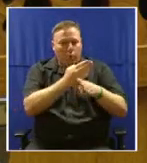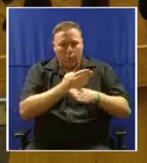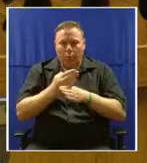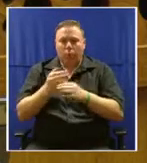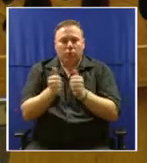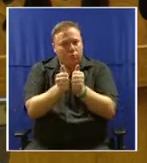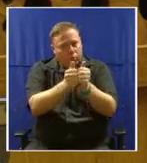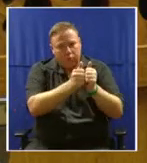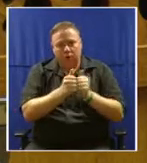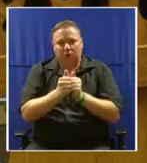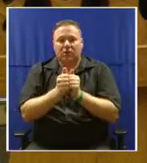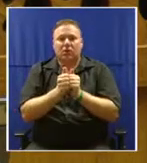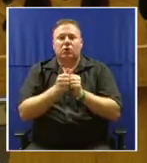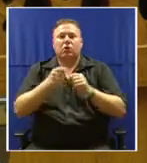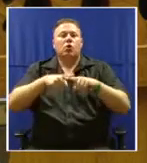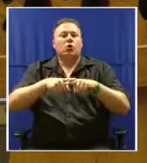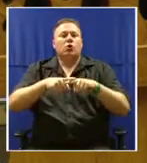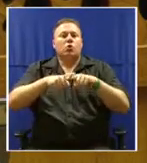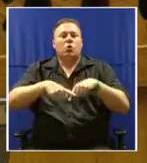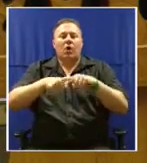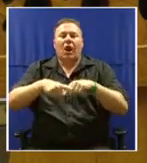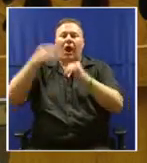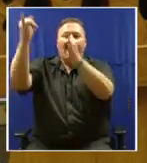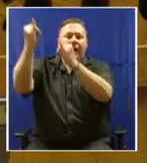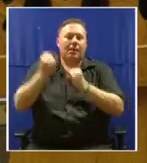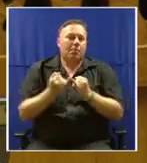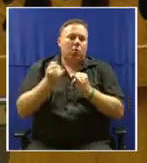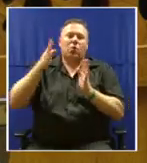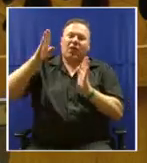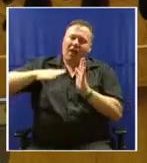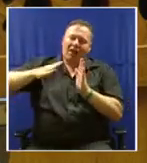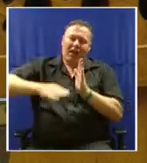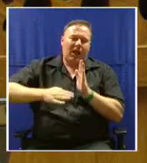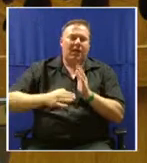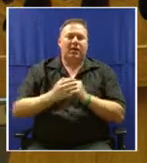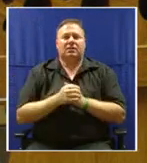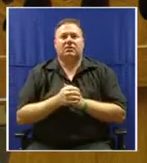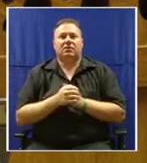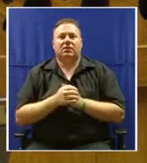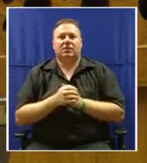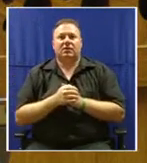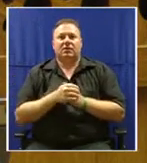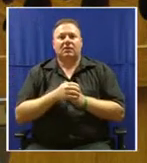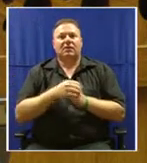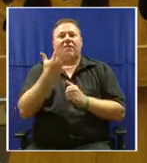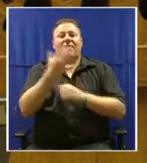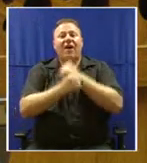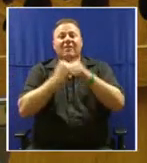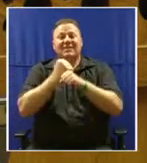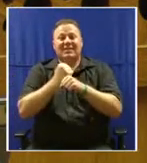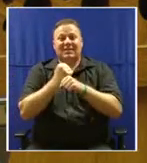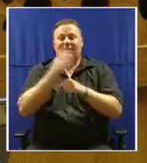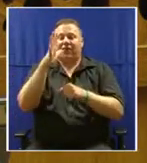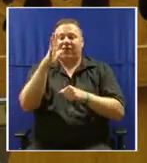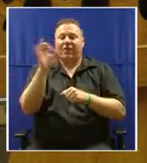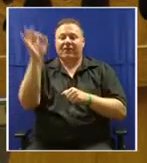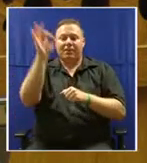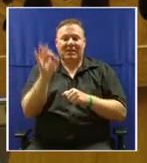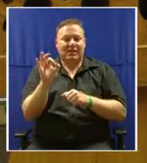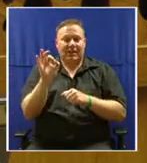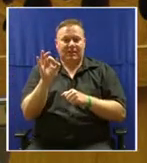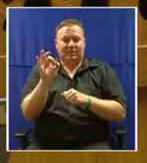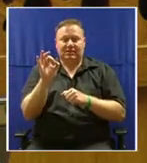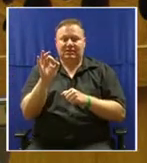reduce our reliance on imports by 20% over the next 5 years. They